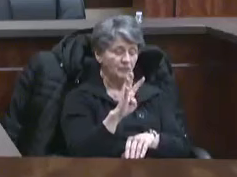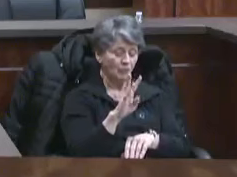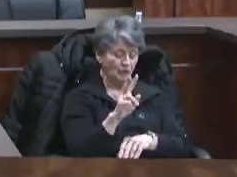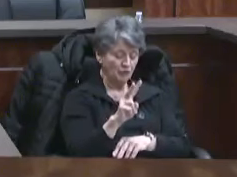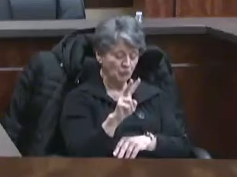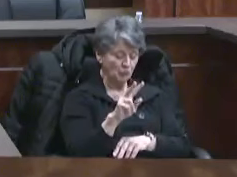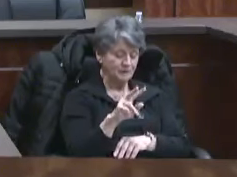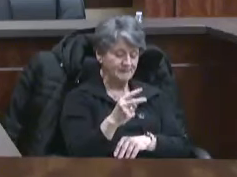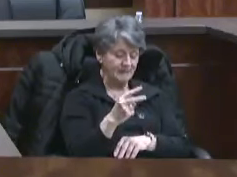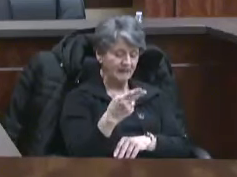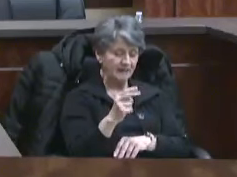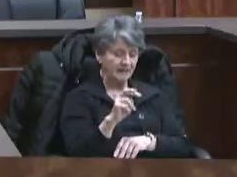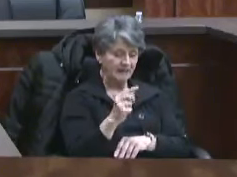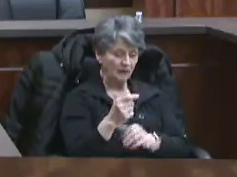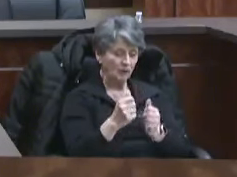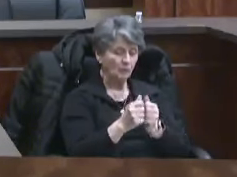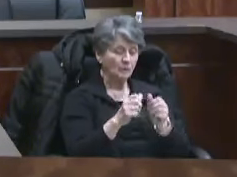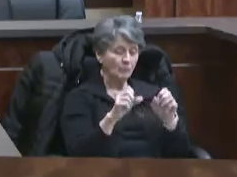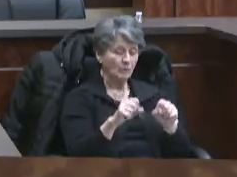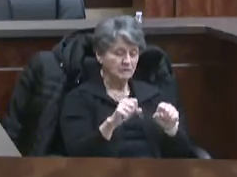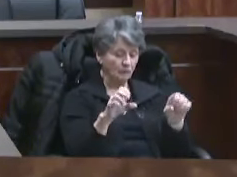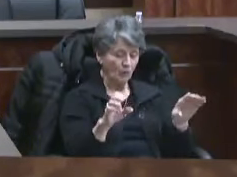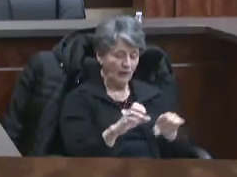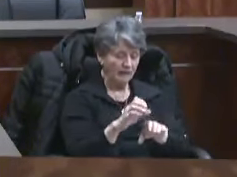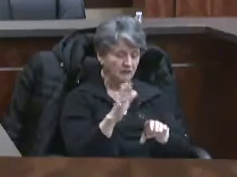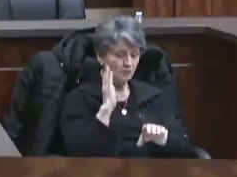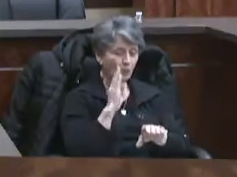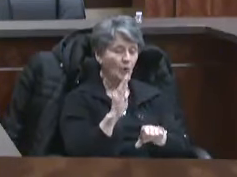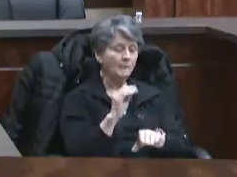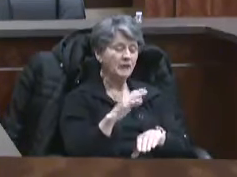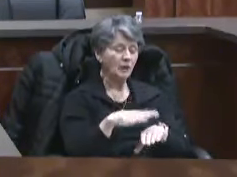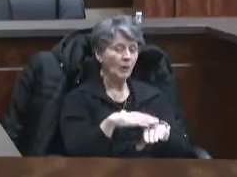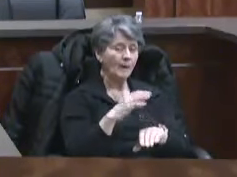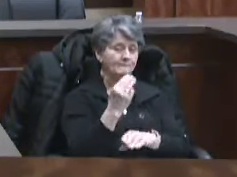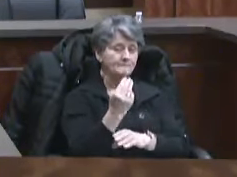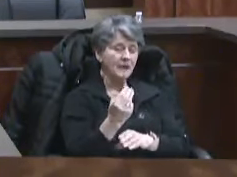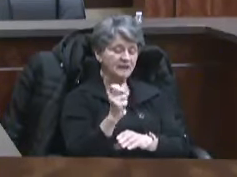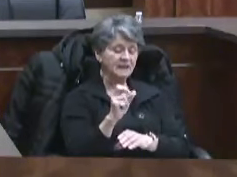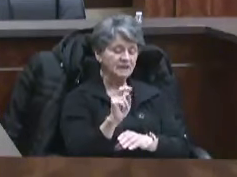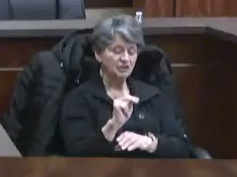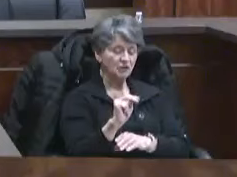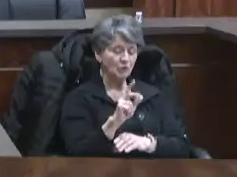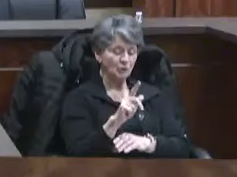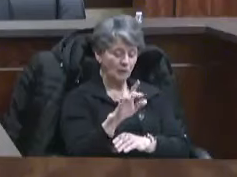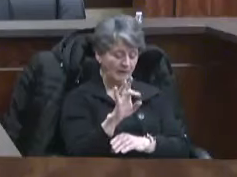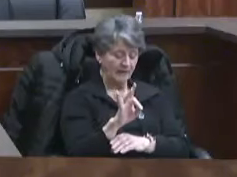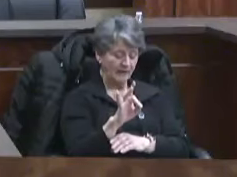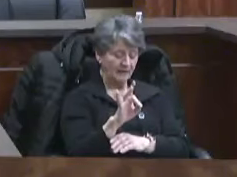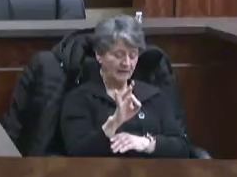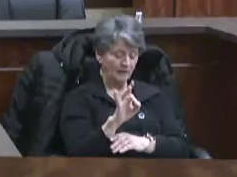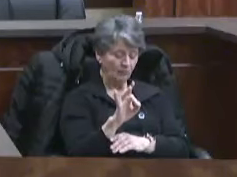7:42. Second public hearing with possible action will be held on Monday, January 28th,